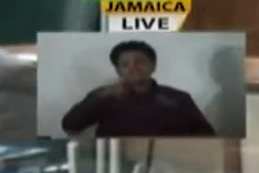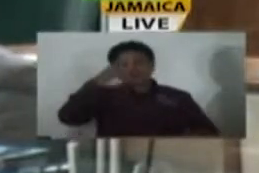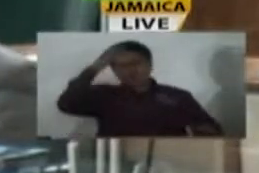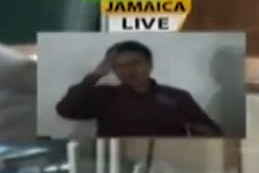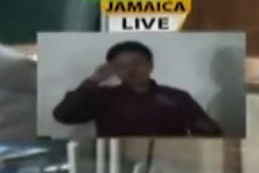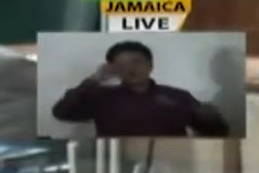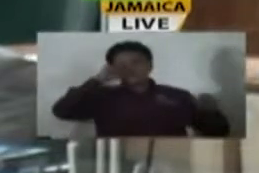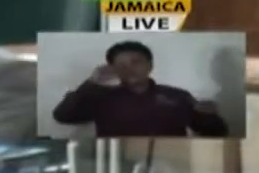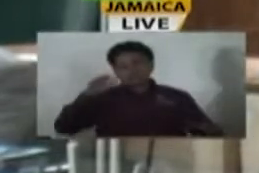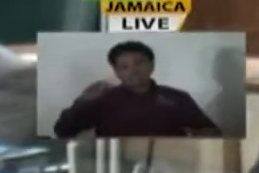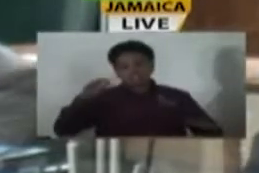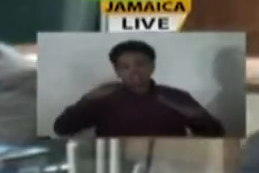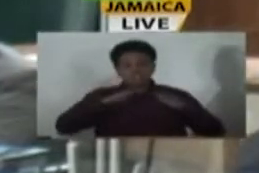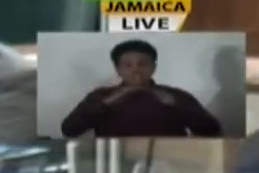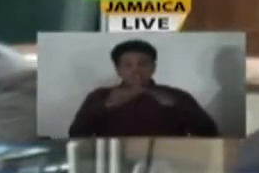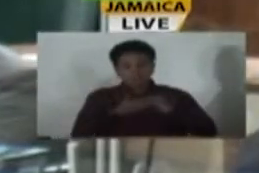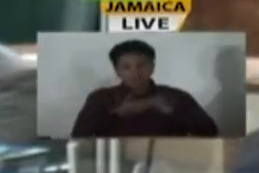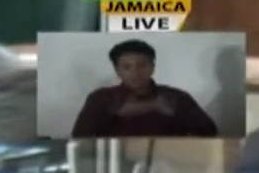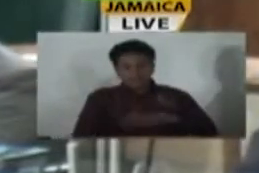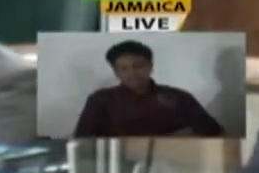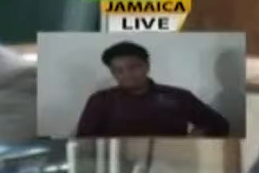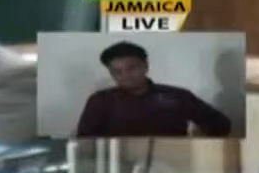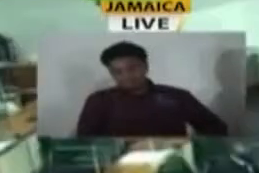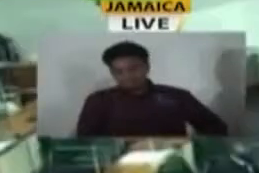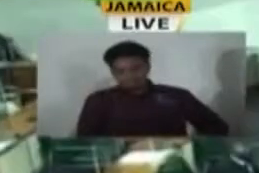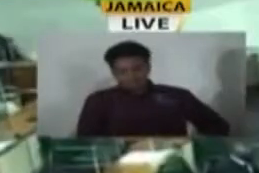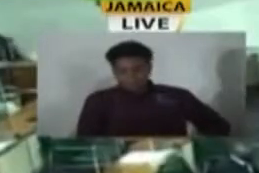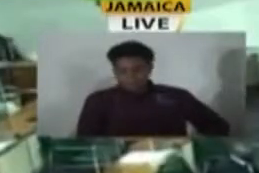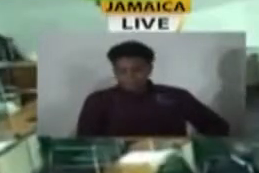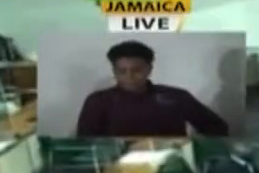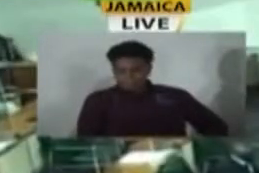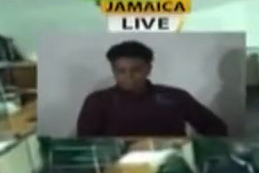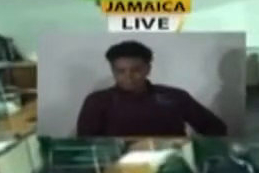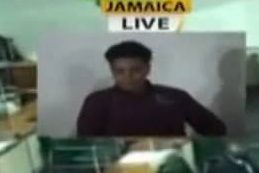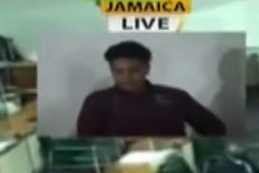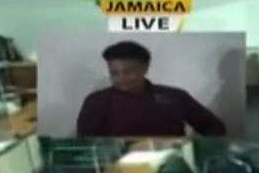and God bless Jamaica.